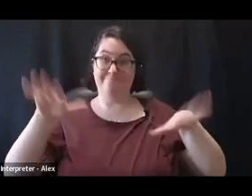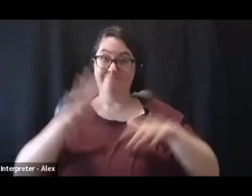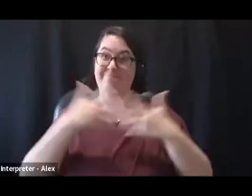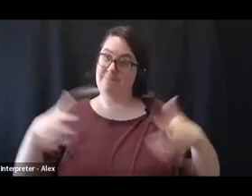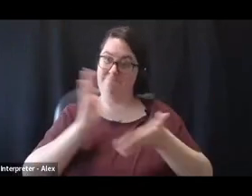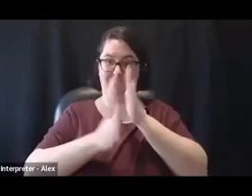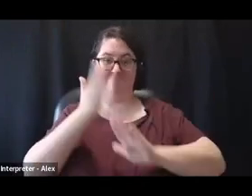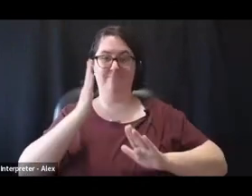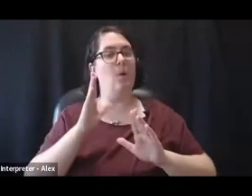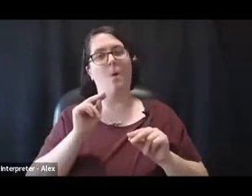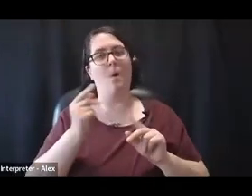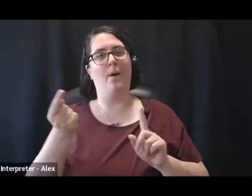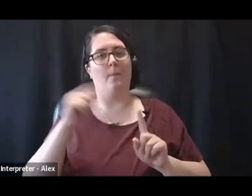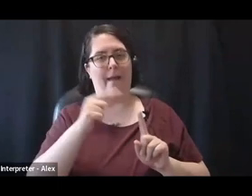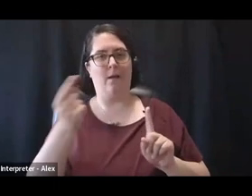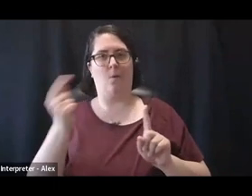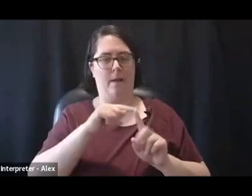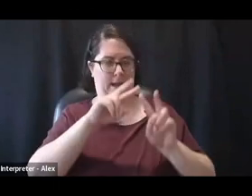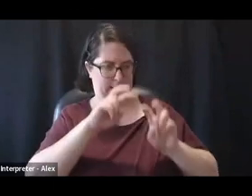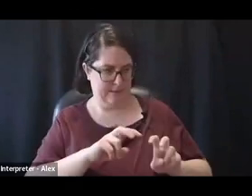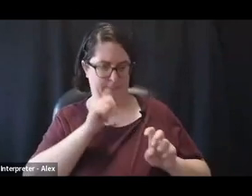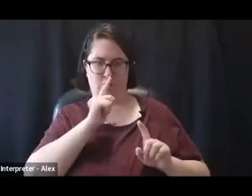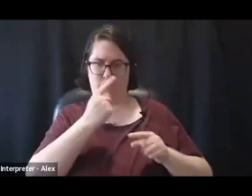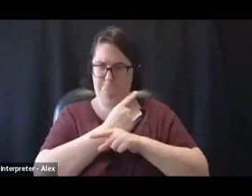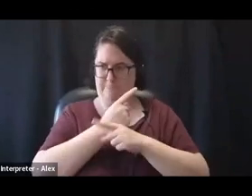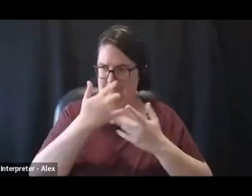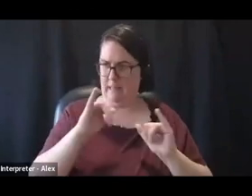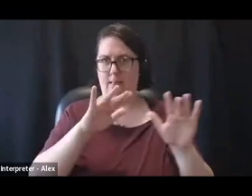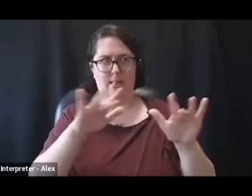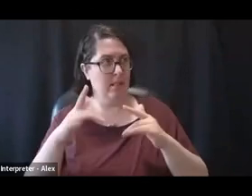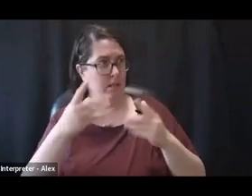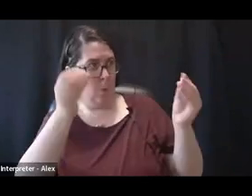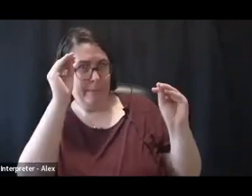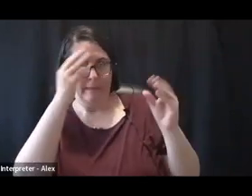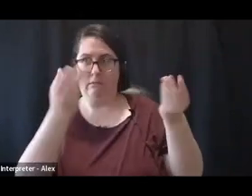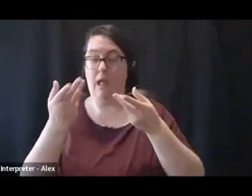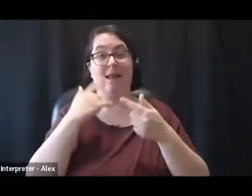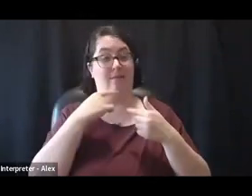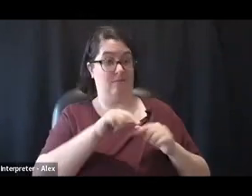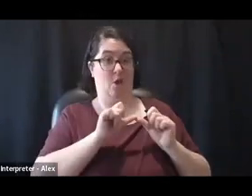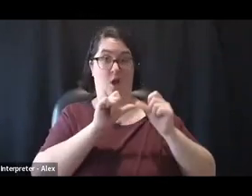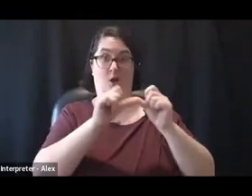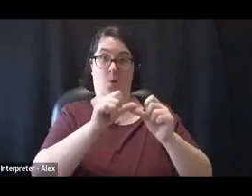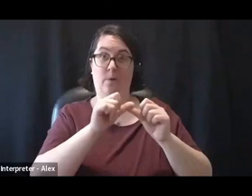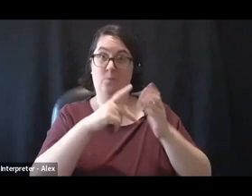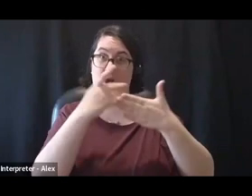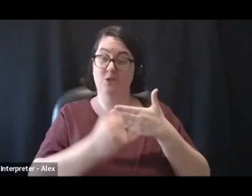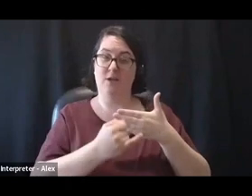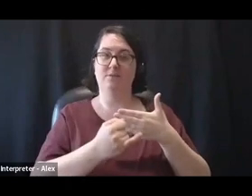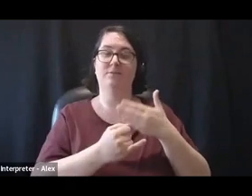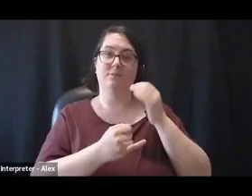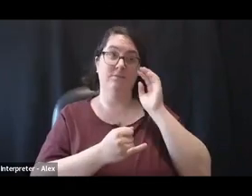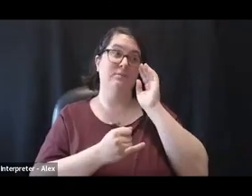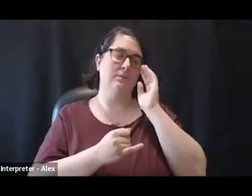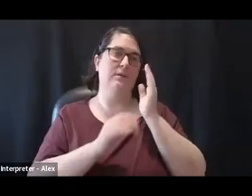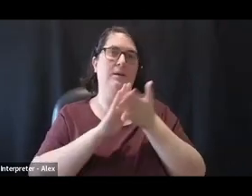table a few times and working it through. And because if it's, you're in it for the long game, then, that gets to building